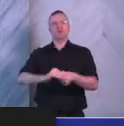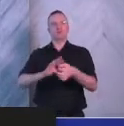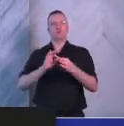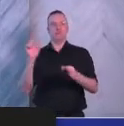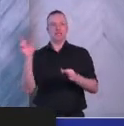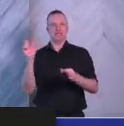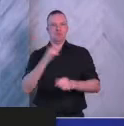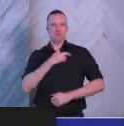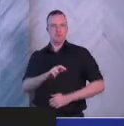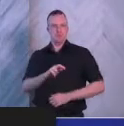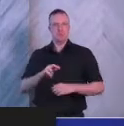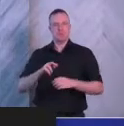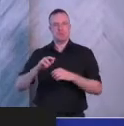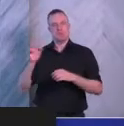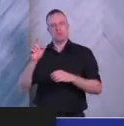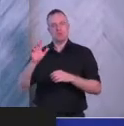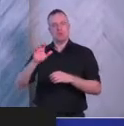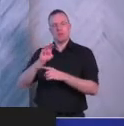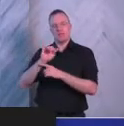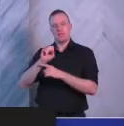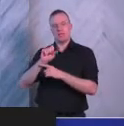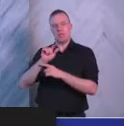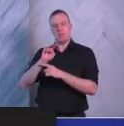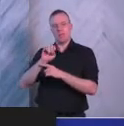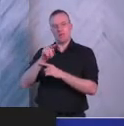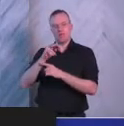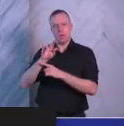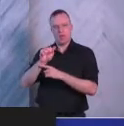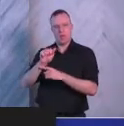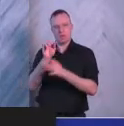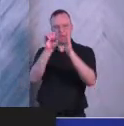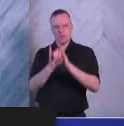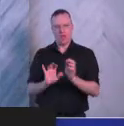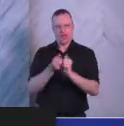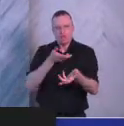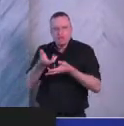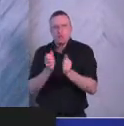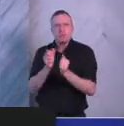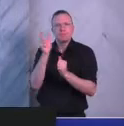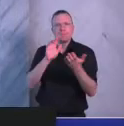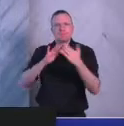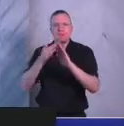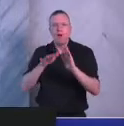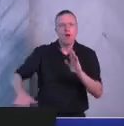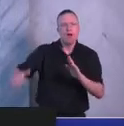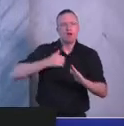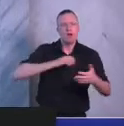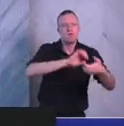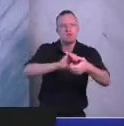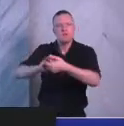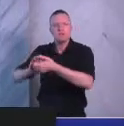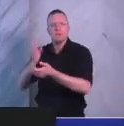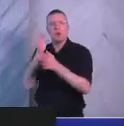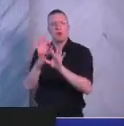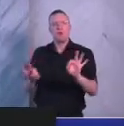summit, the attendees were invited to identify ways that the government could work with Muslim communities throughout Canada so that we can properly